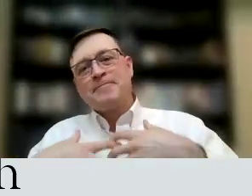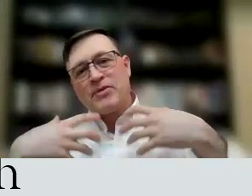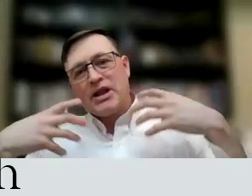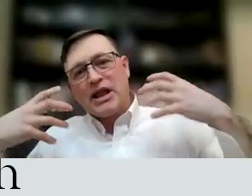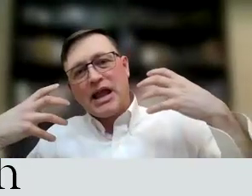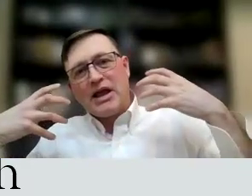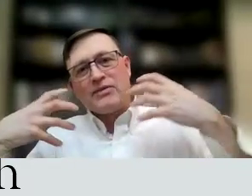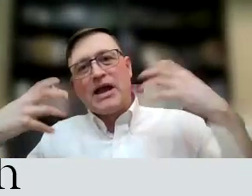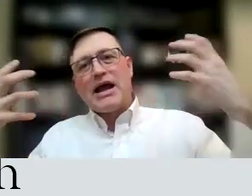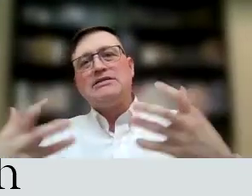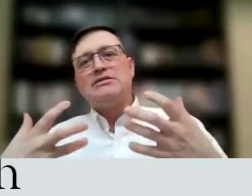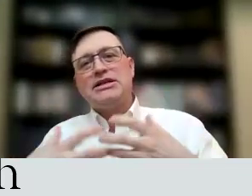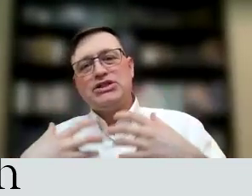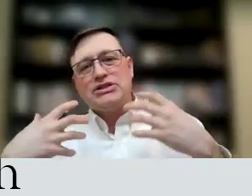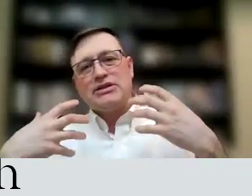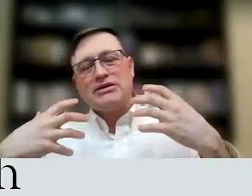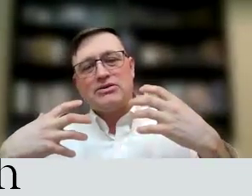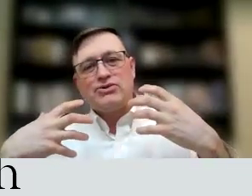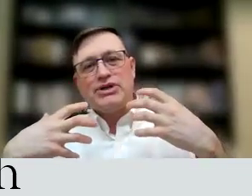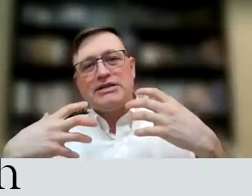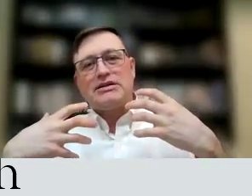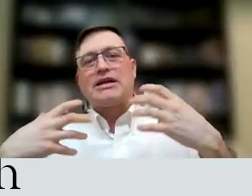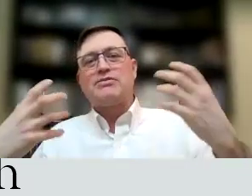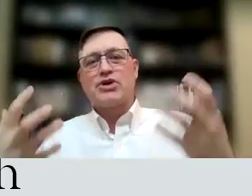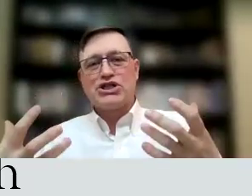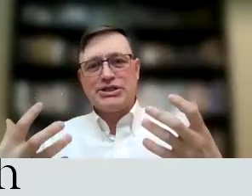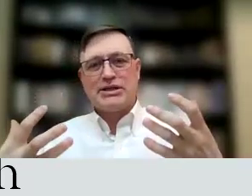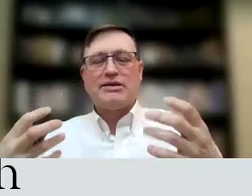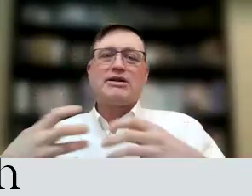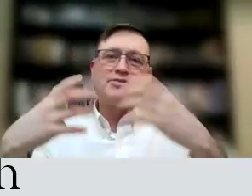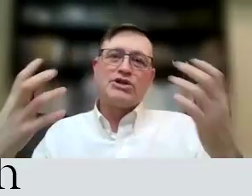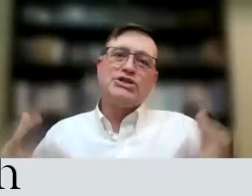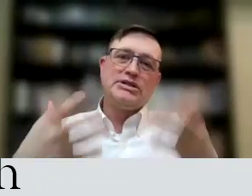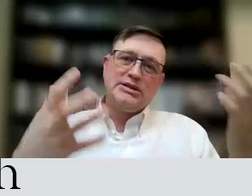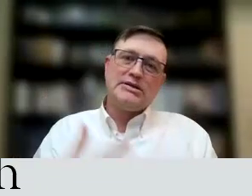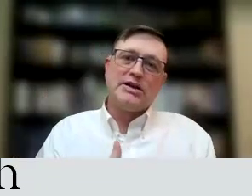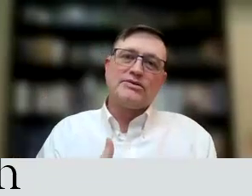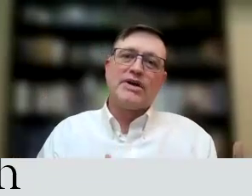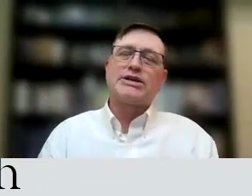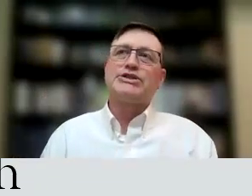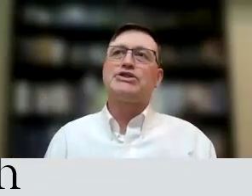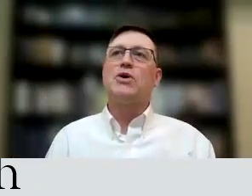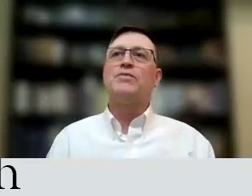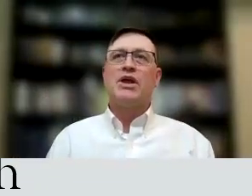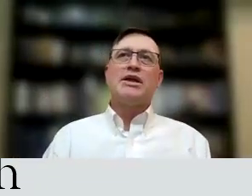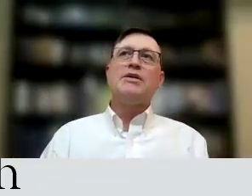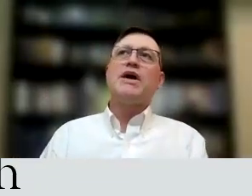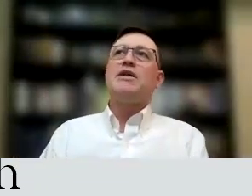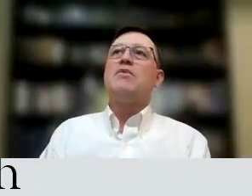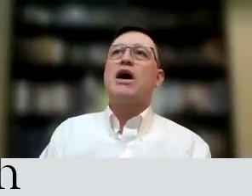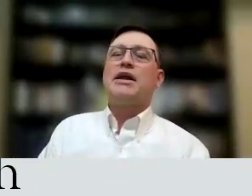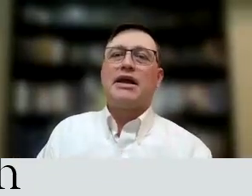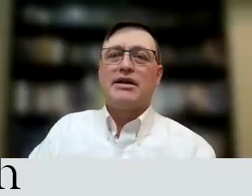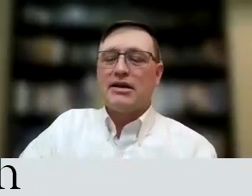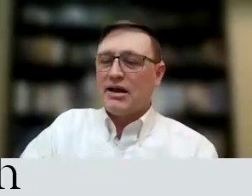interactive, that isolation and it creates that depression, and that depression can lead to other factors. So keep